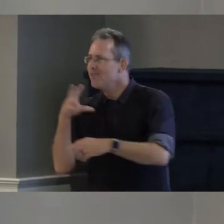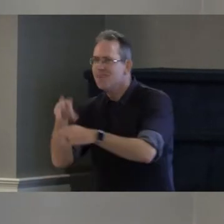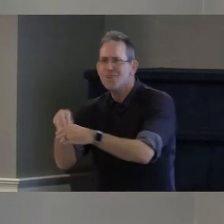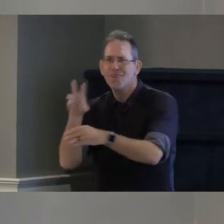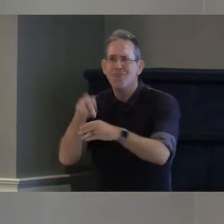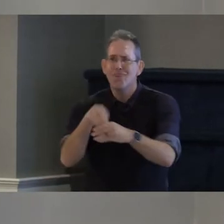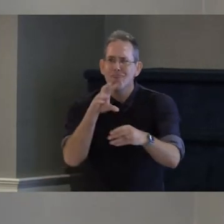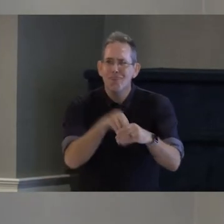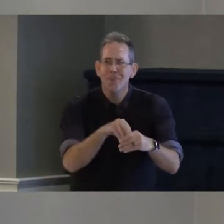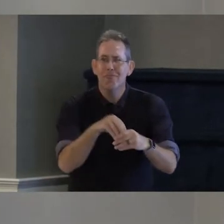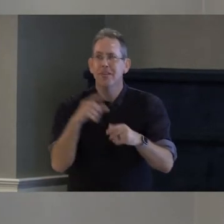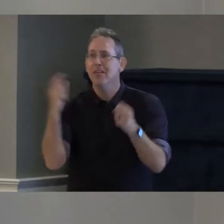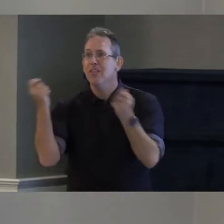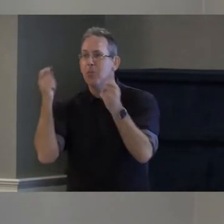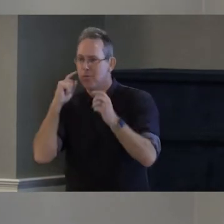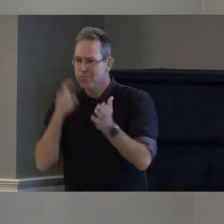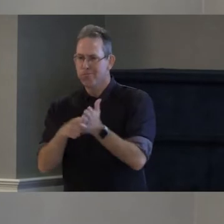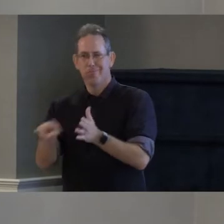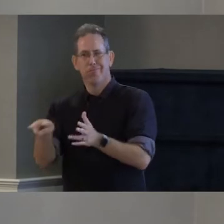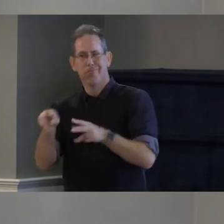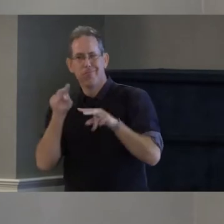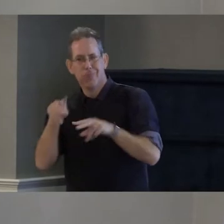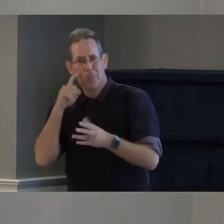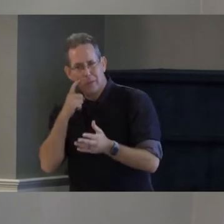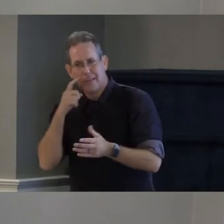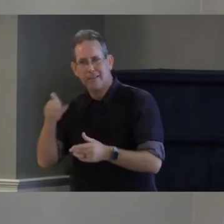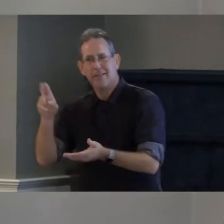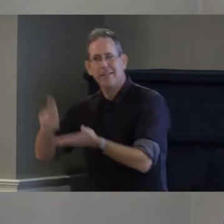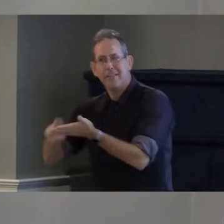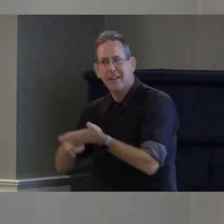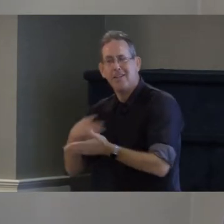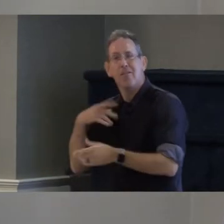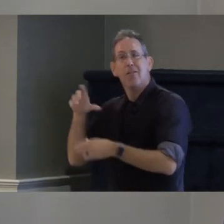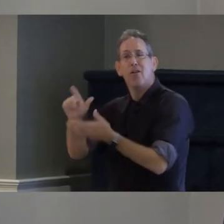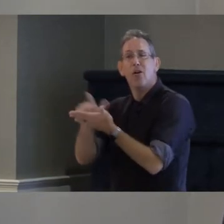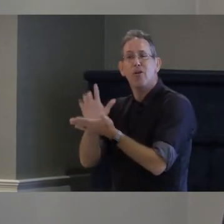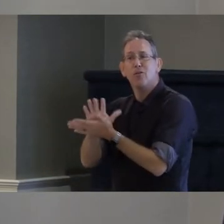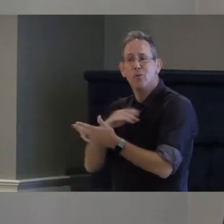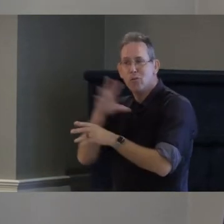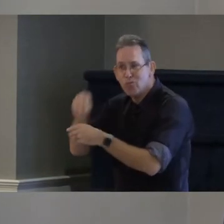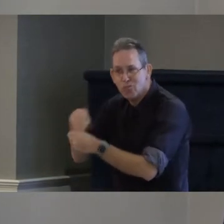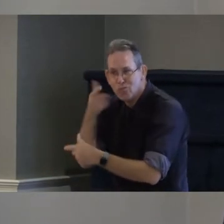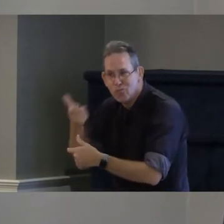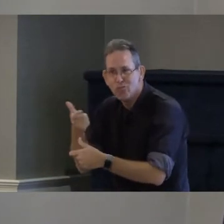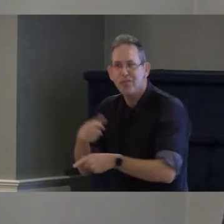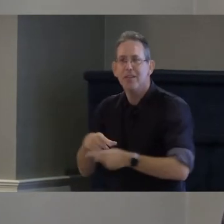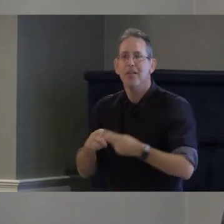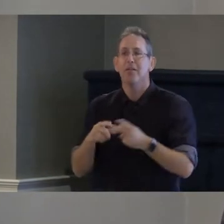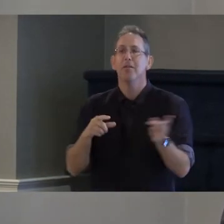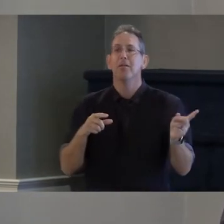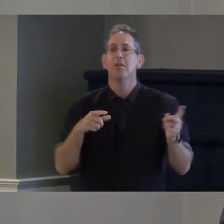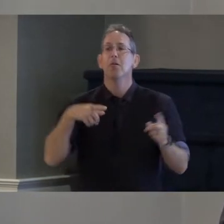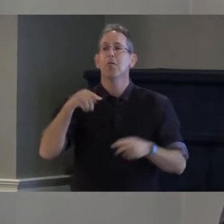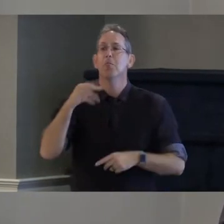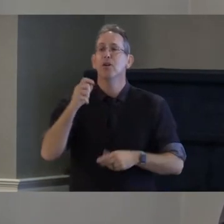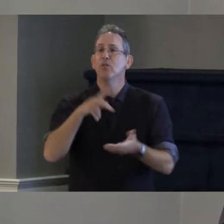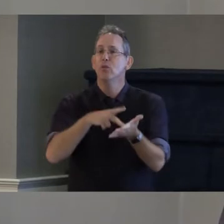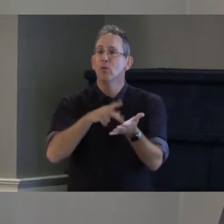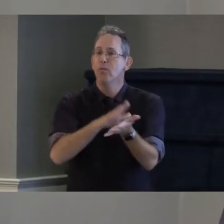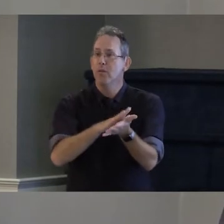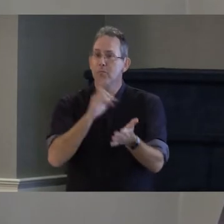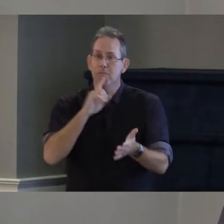ADA, one at my law school when I worked for the American Society of Law and Medicine, and one at Perkins School for the Blind.